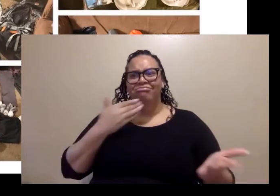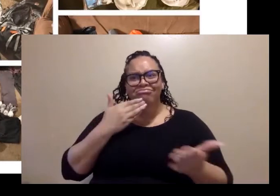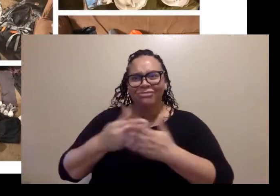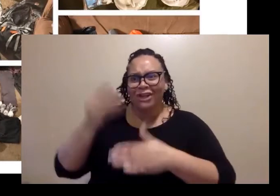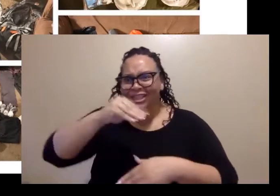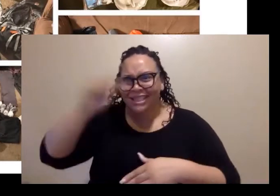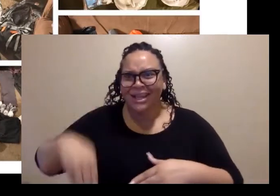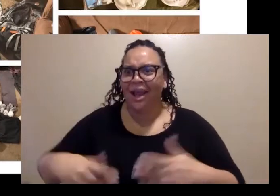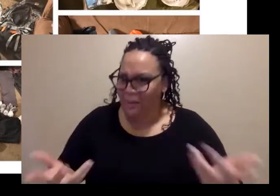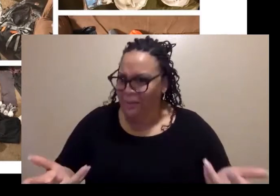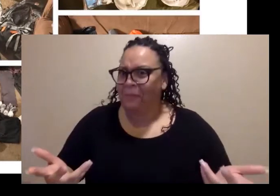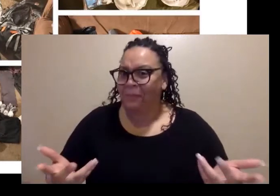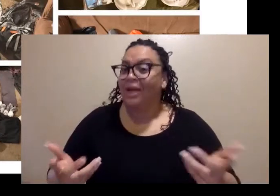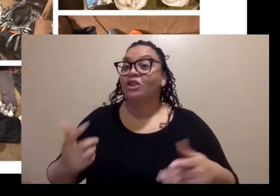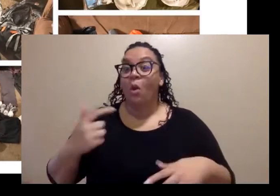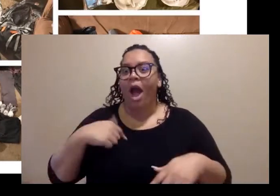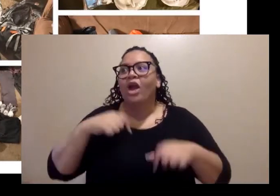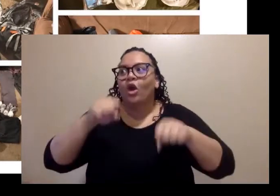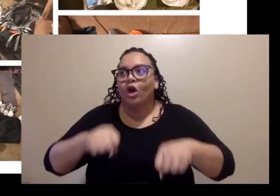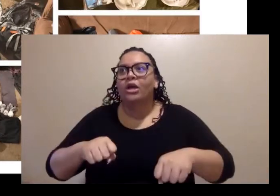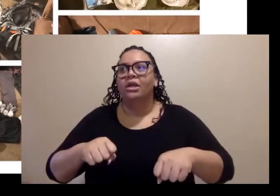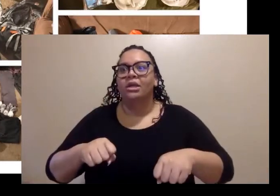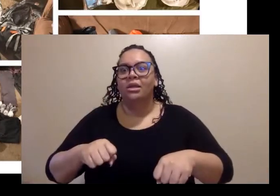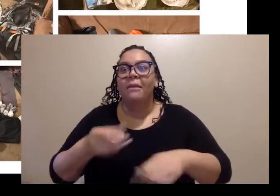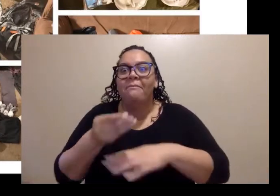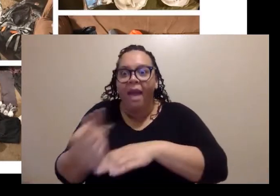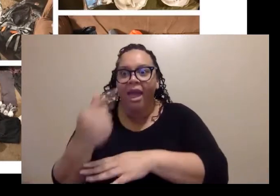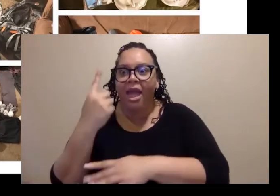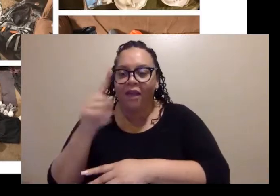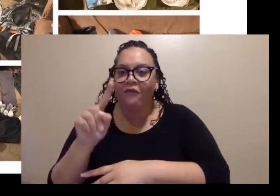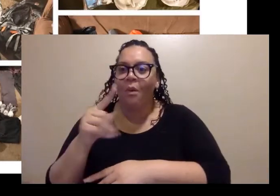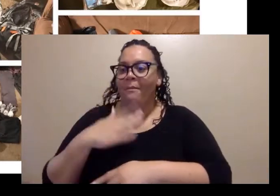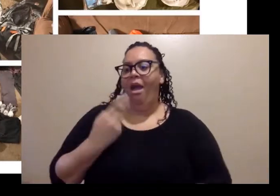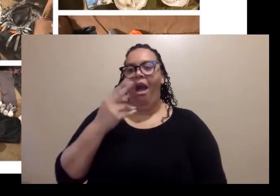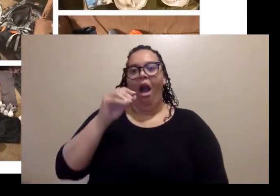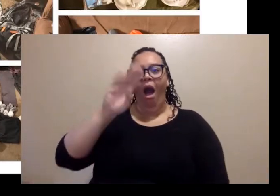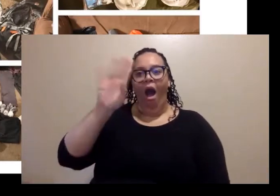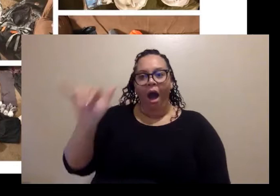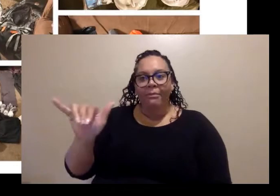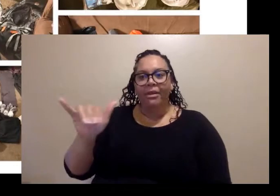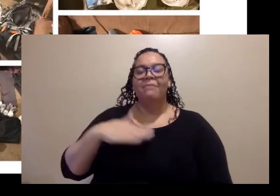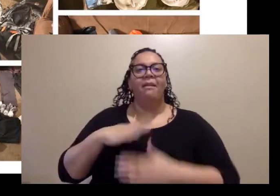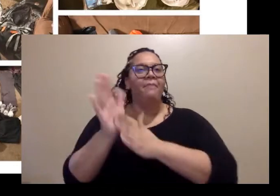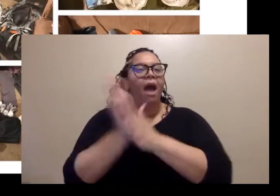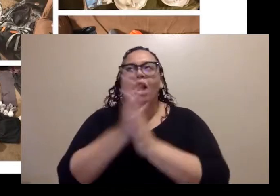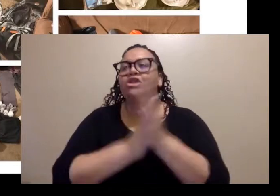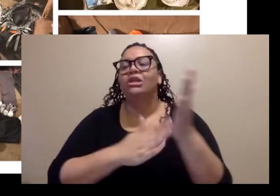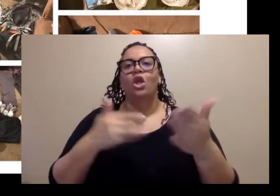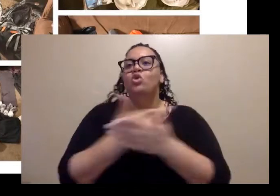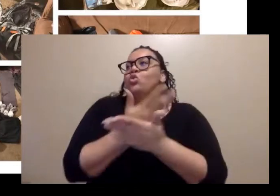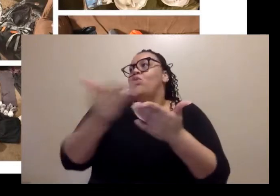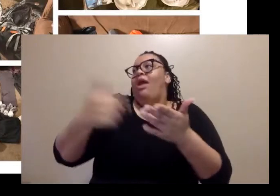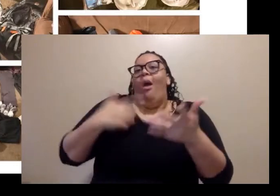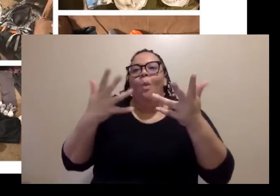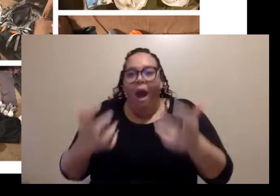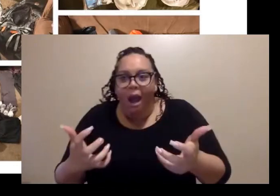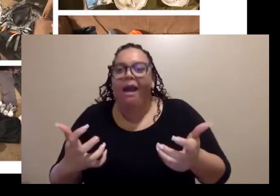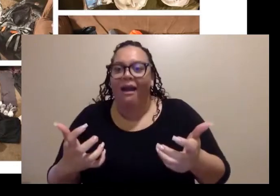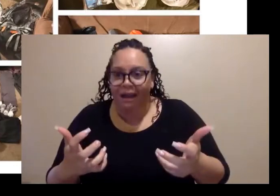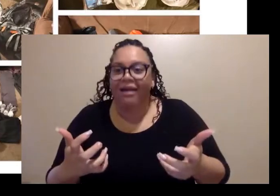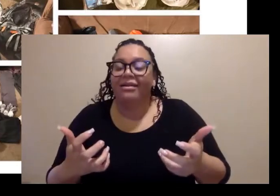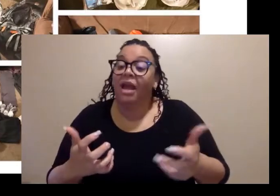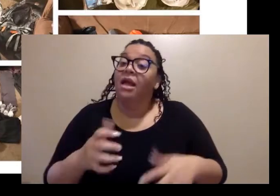I was able to actually afford my hobby, right? My passion, the new thing that I wanted. And so that came a lot